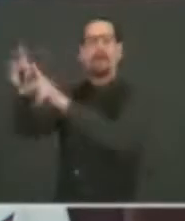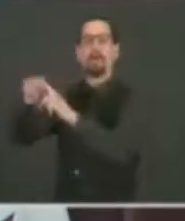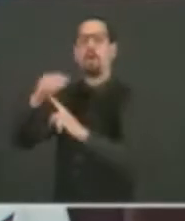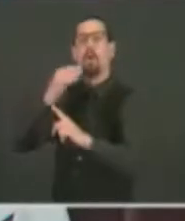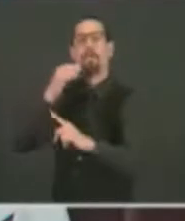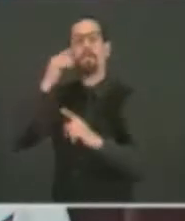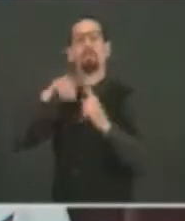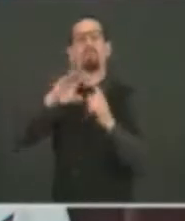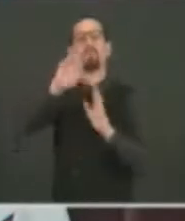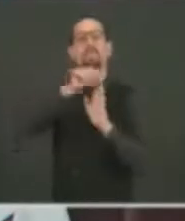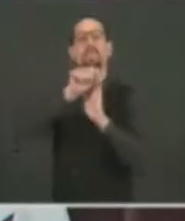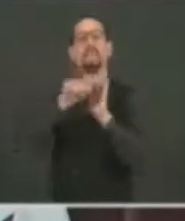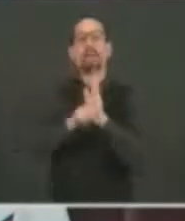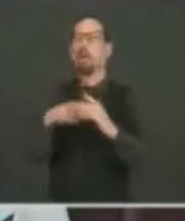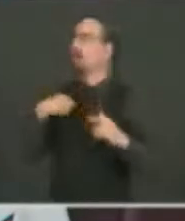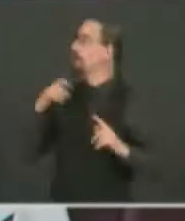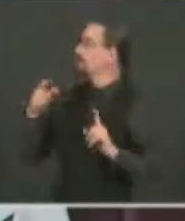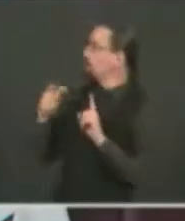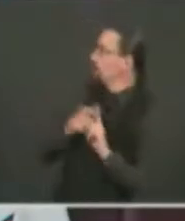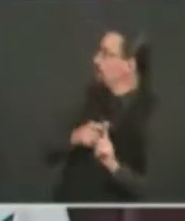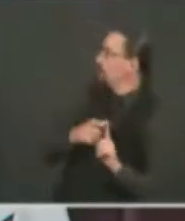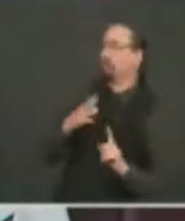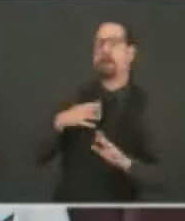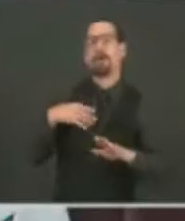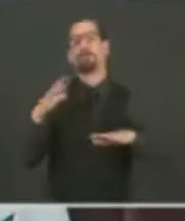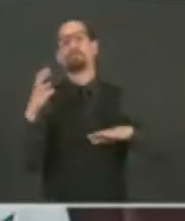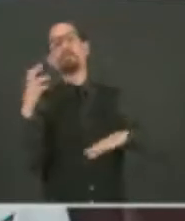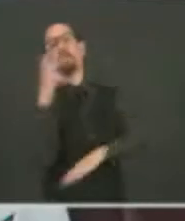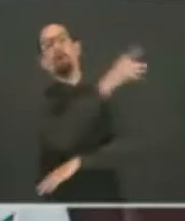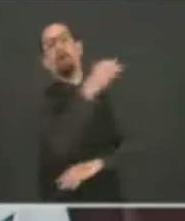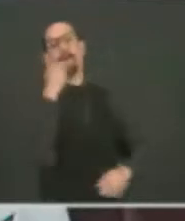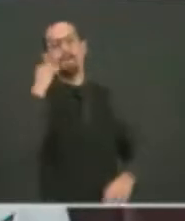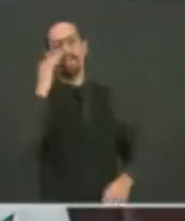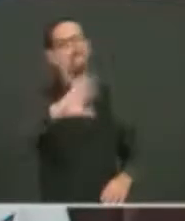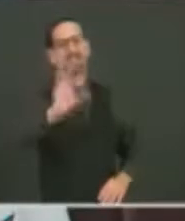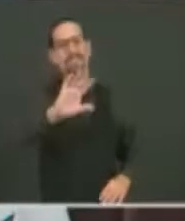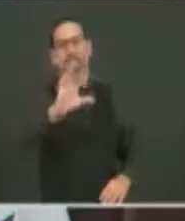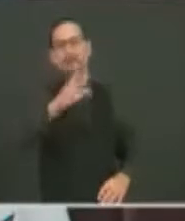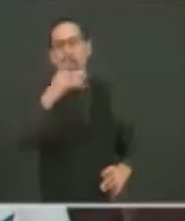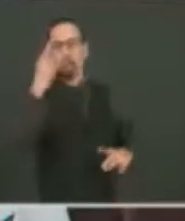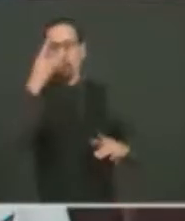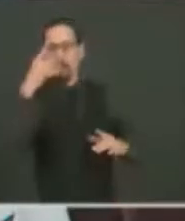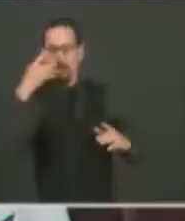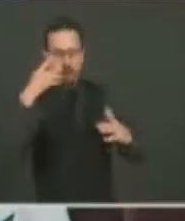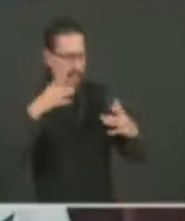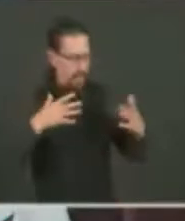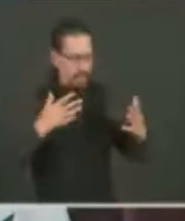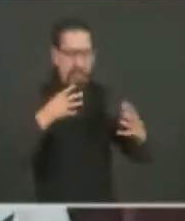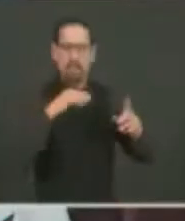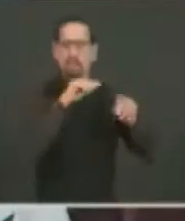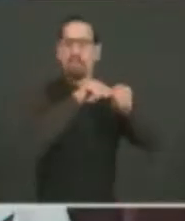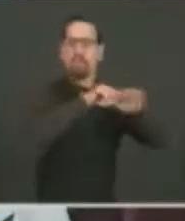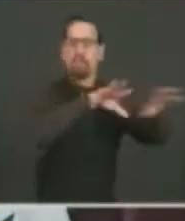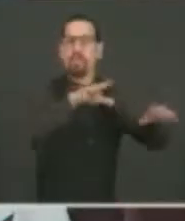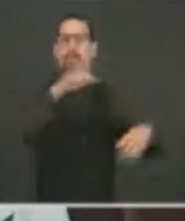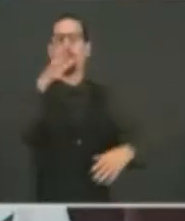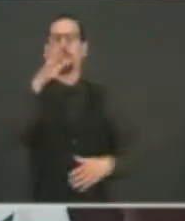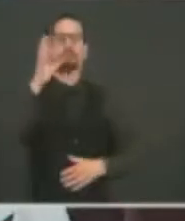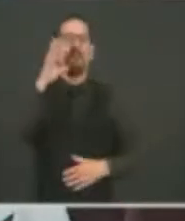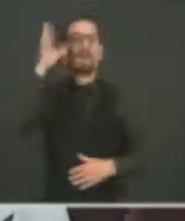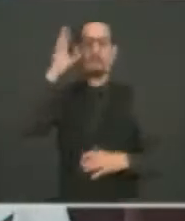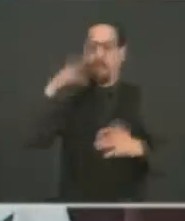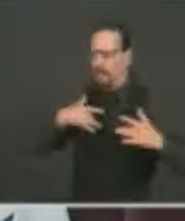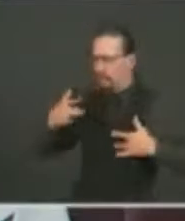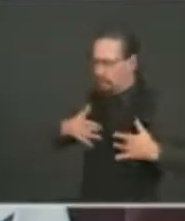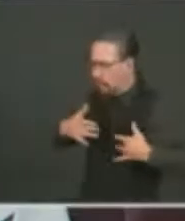I know it's hard to be here sick. I know parents would like to come get the students and bring them home, but